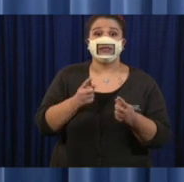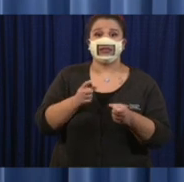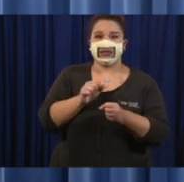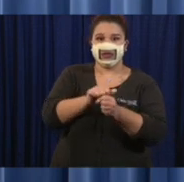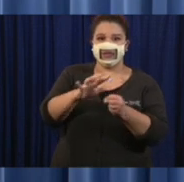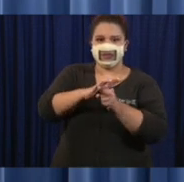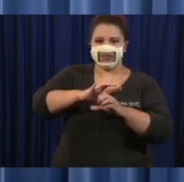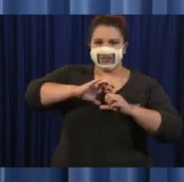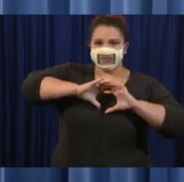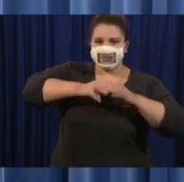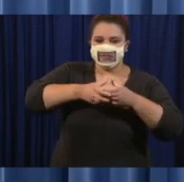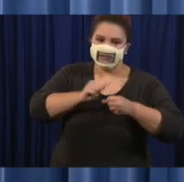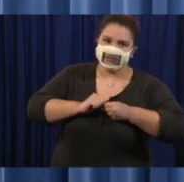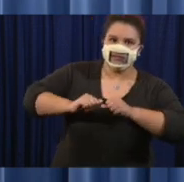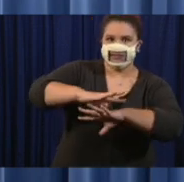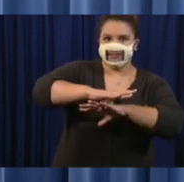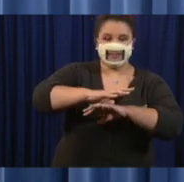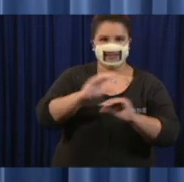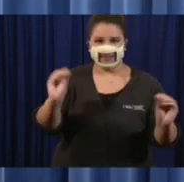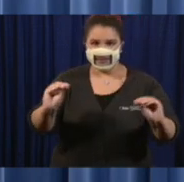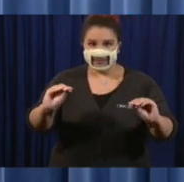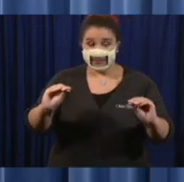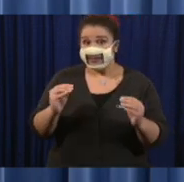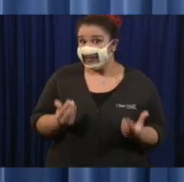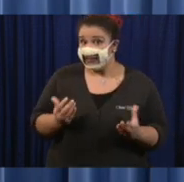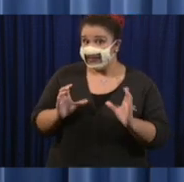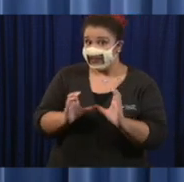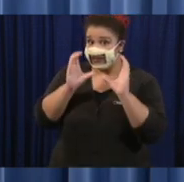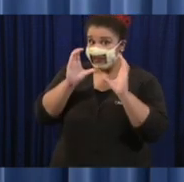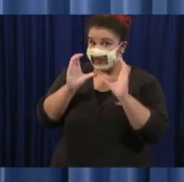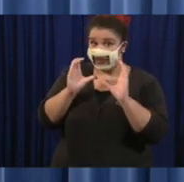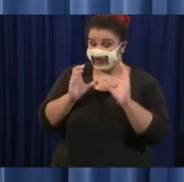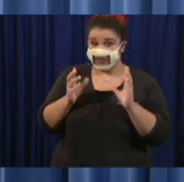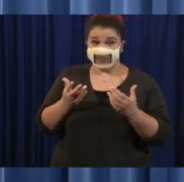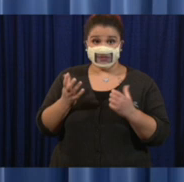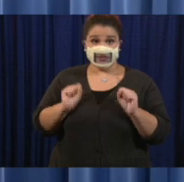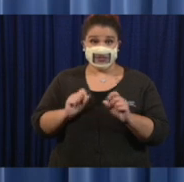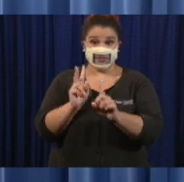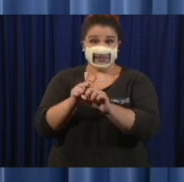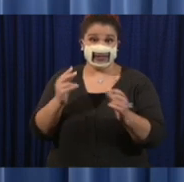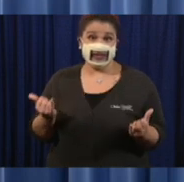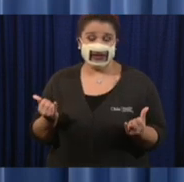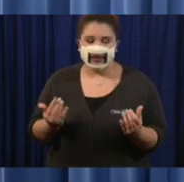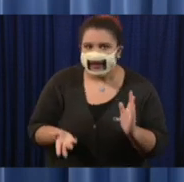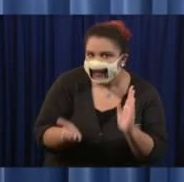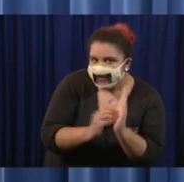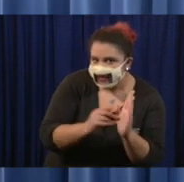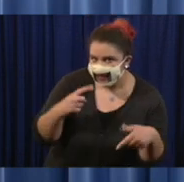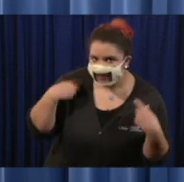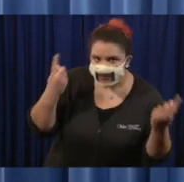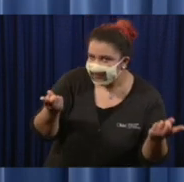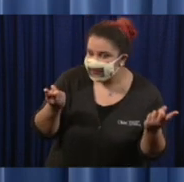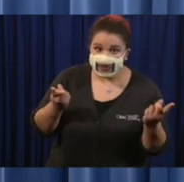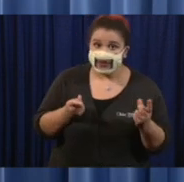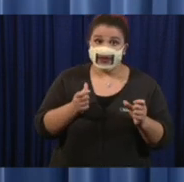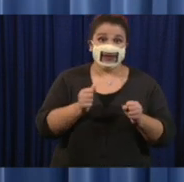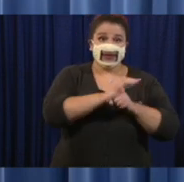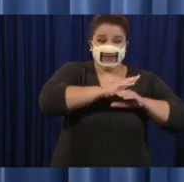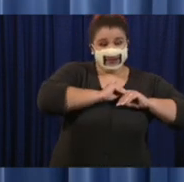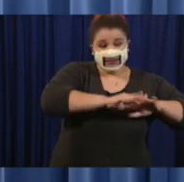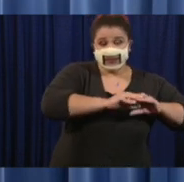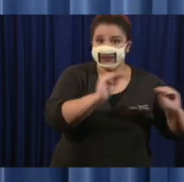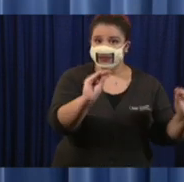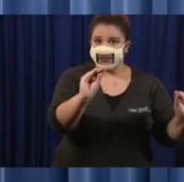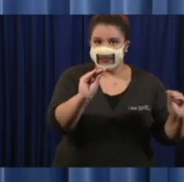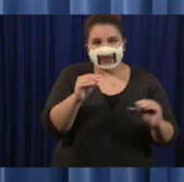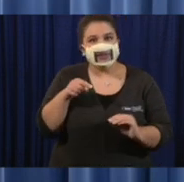Pandemic certification is available now. Again, no outbreaks or hot spots. And this virus was here in January, if not sooner, which may point